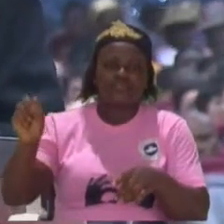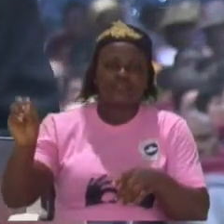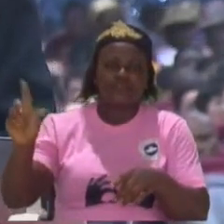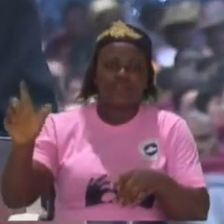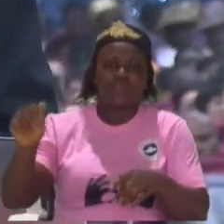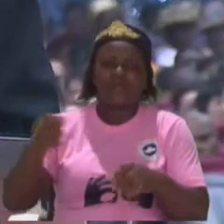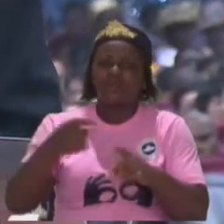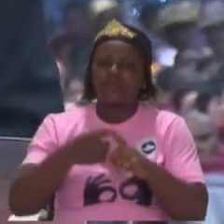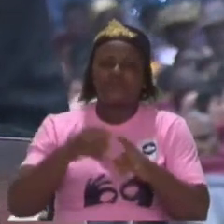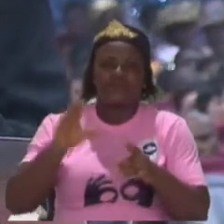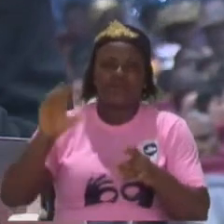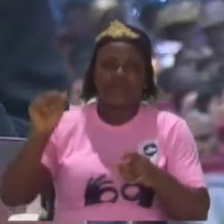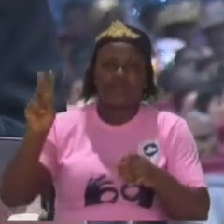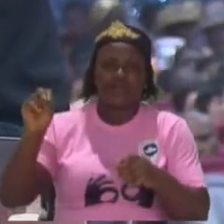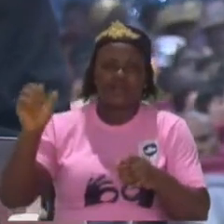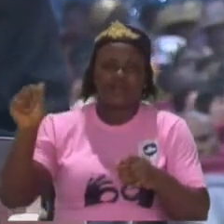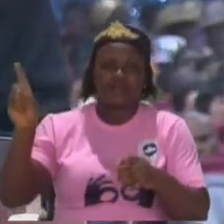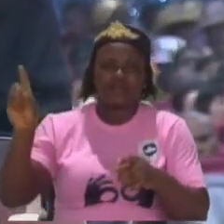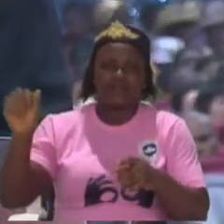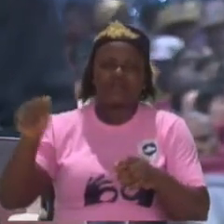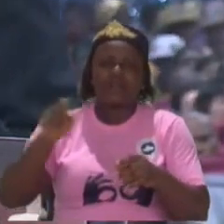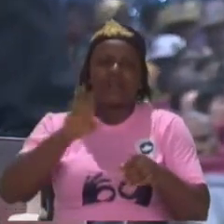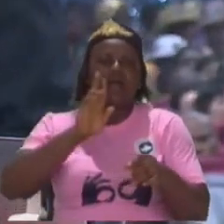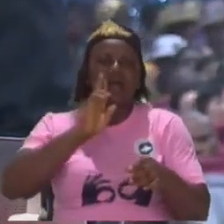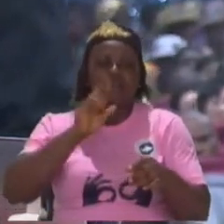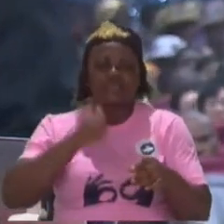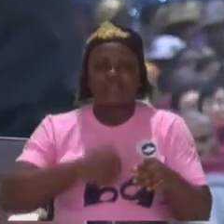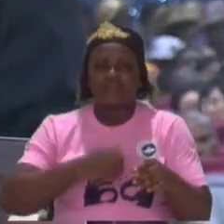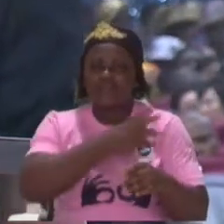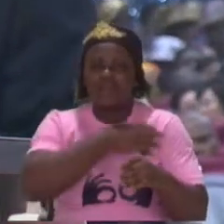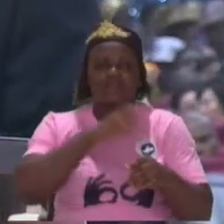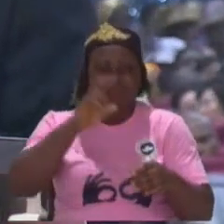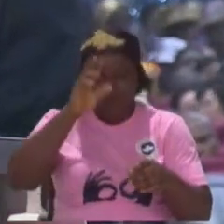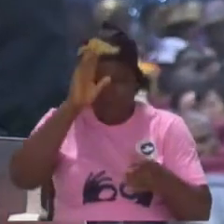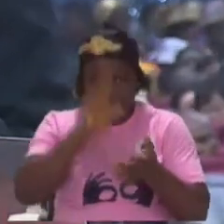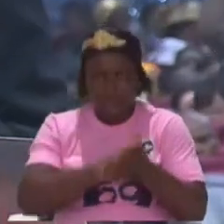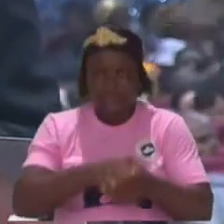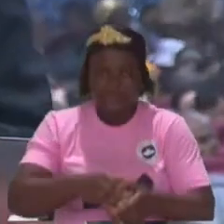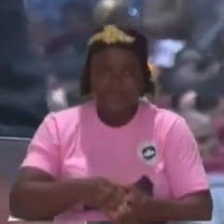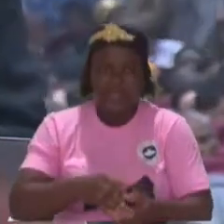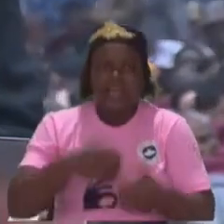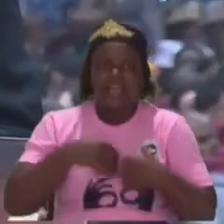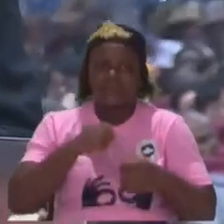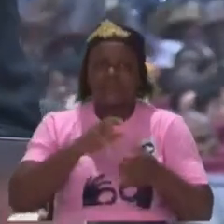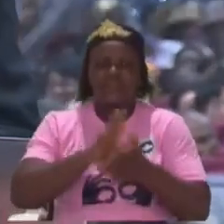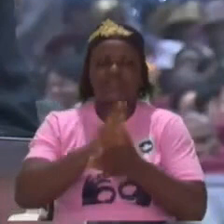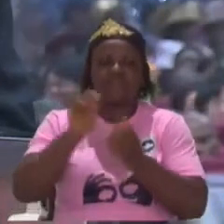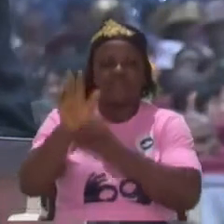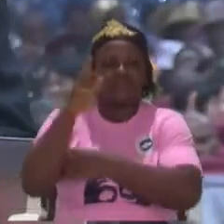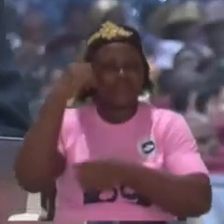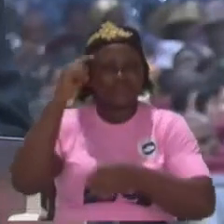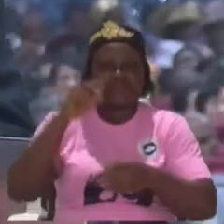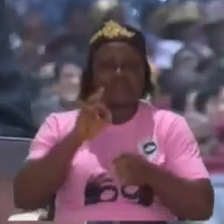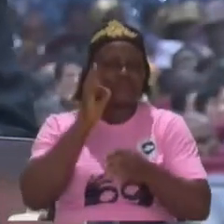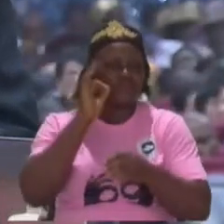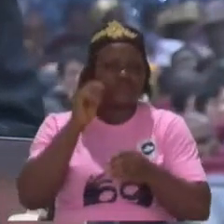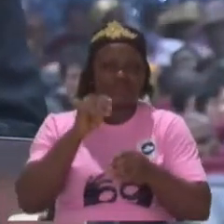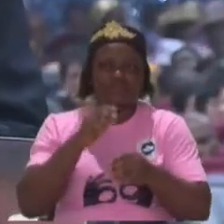Herself and her husband have been believing God for the fruit of the womb, and they had attended several Holy Ghost